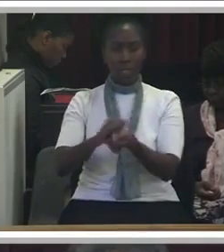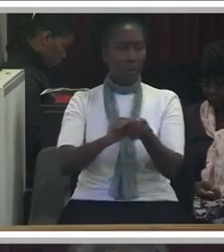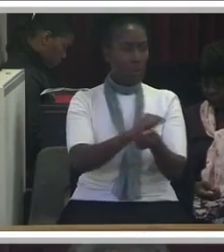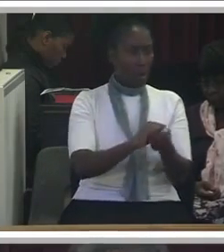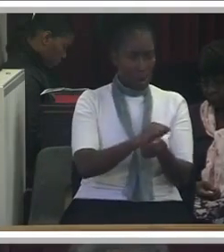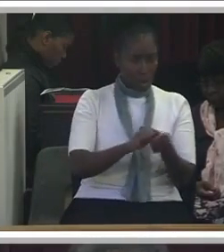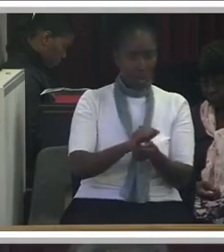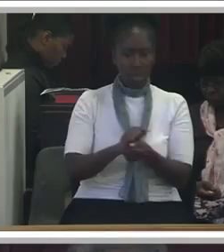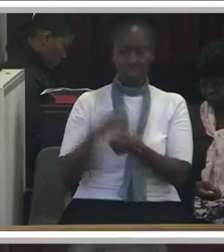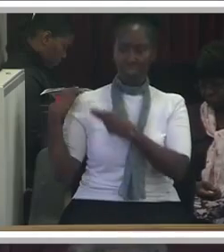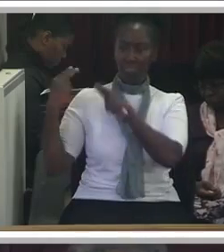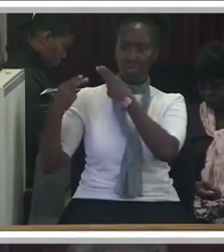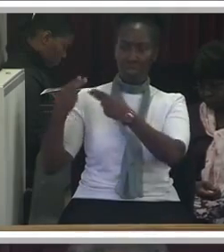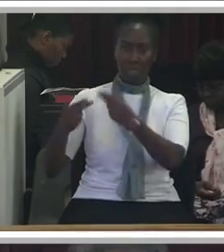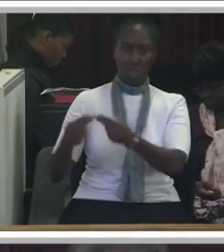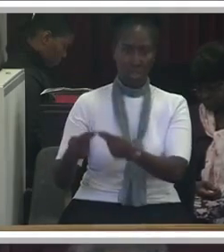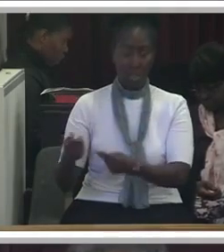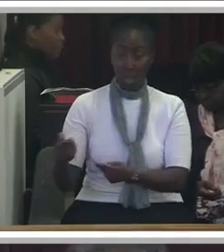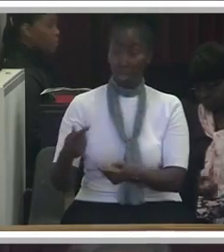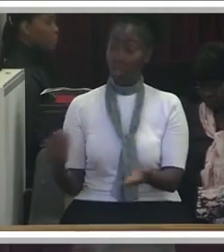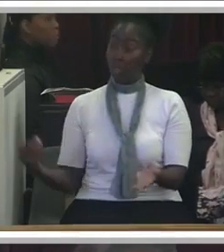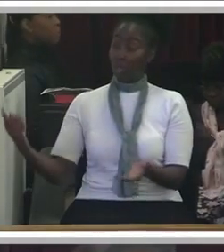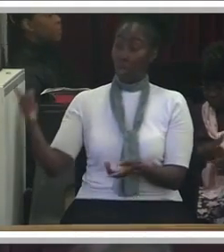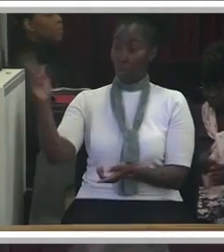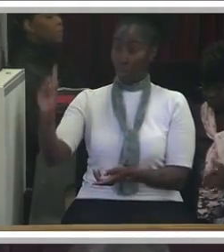feet will be washed first as they arrived.